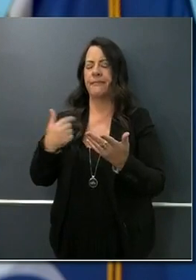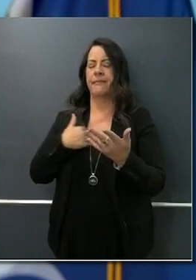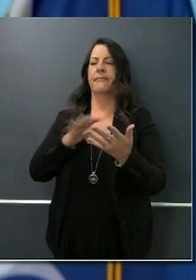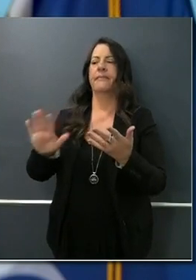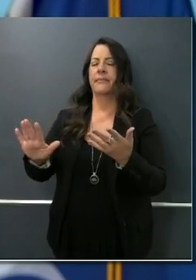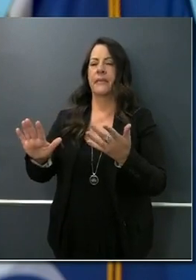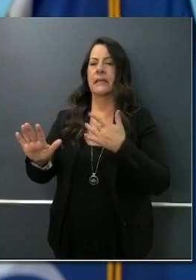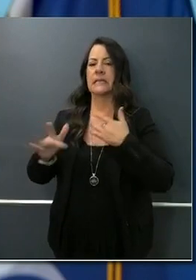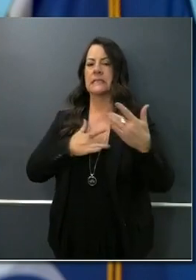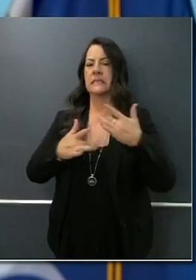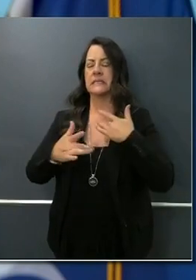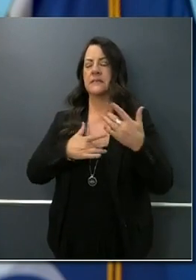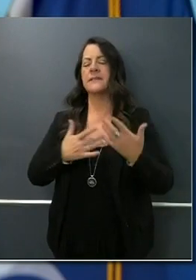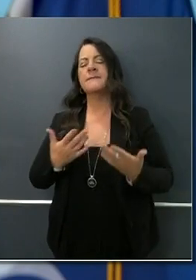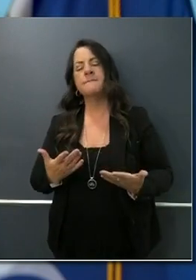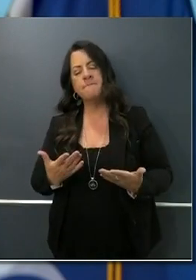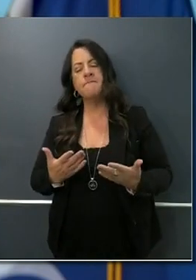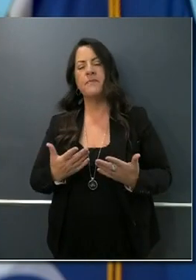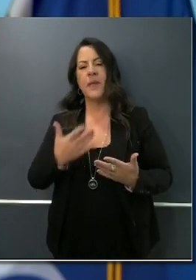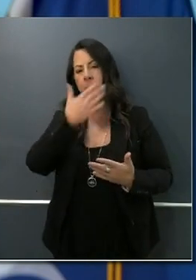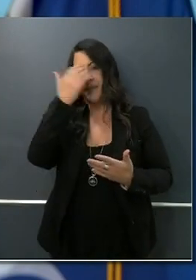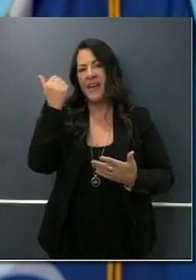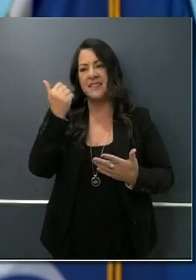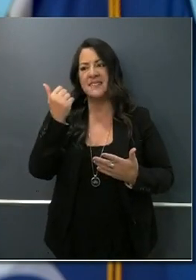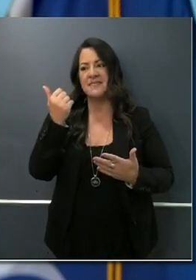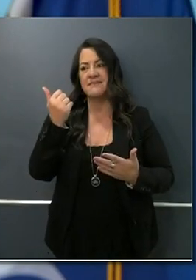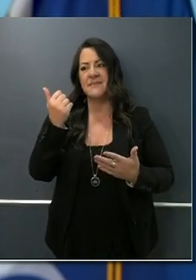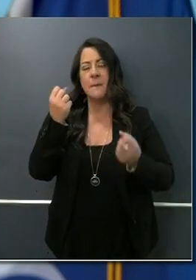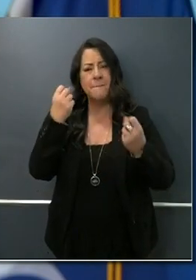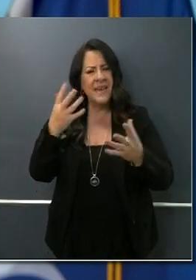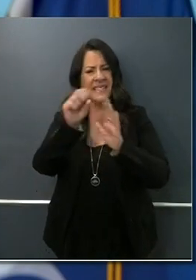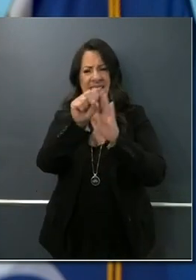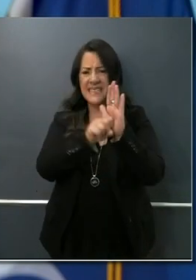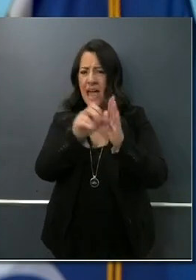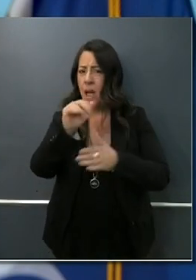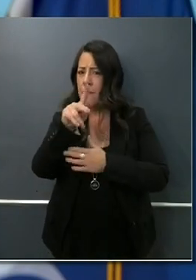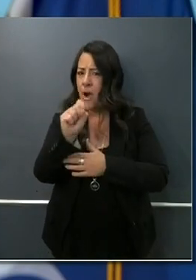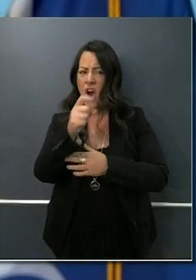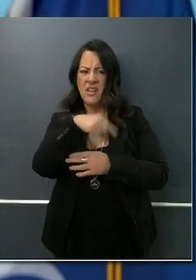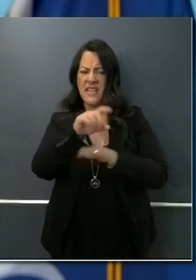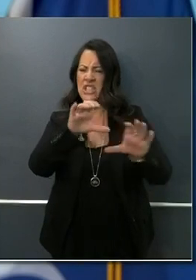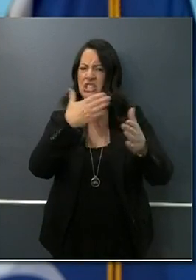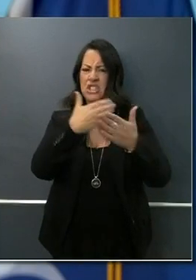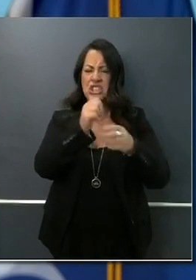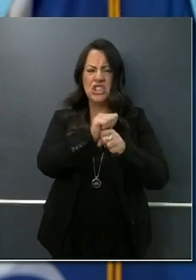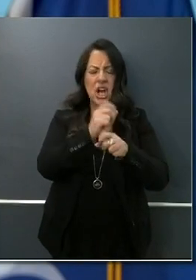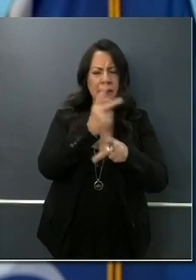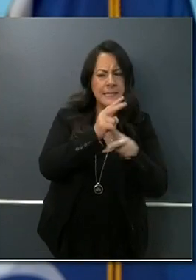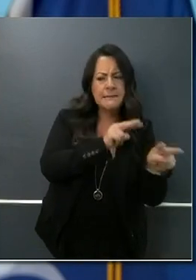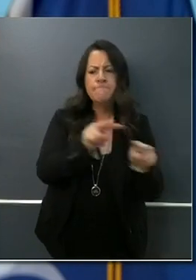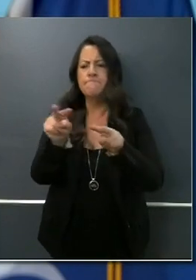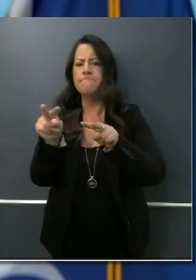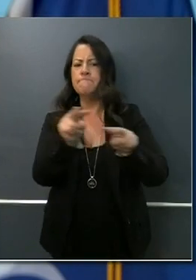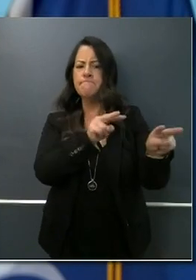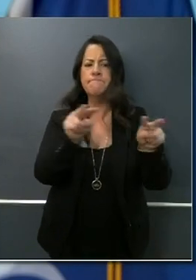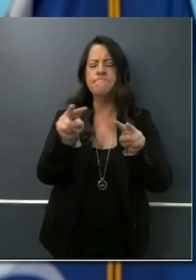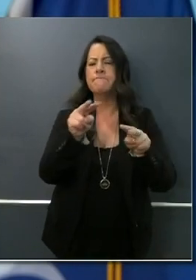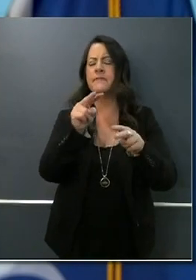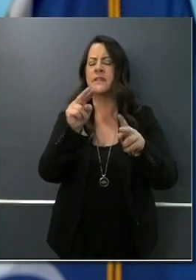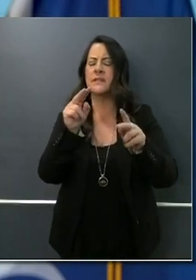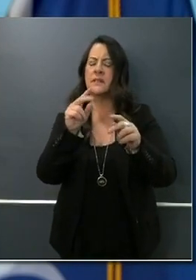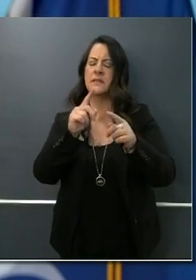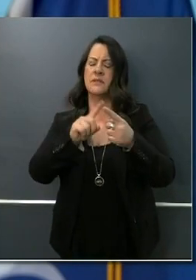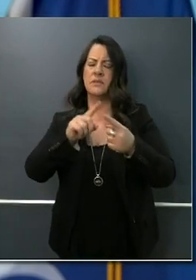concerned, though I think because of the great work the state parks and their Parks Patrol and our partners at the local level did,